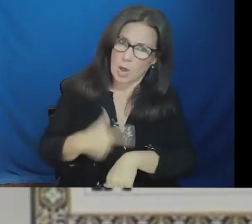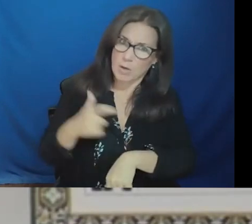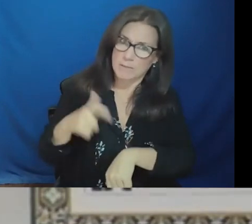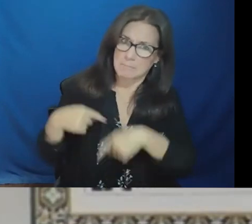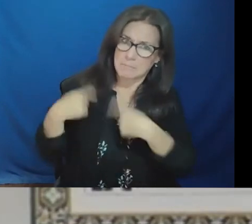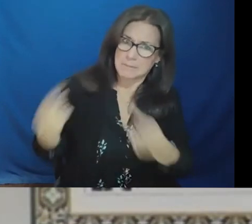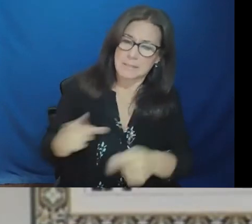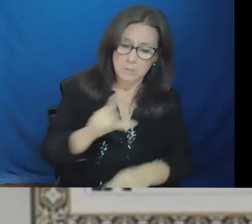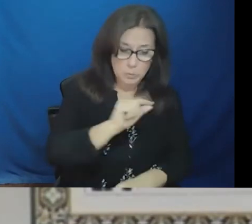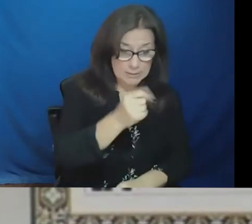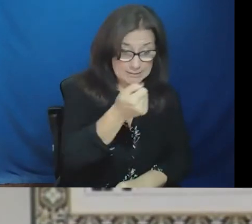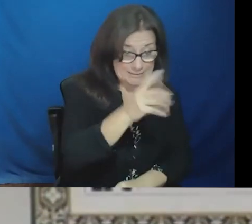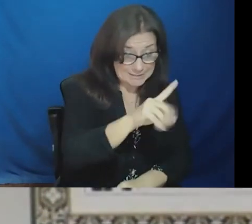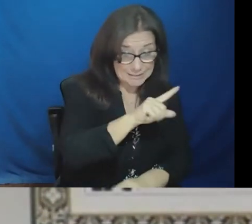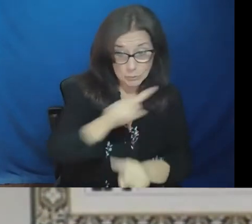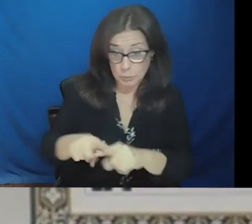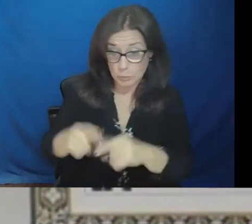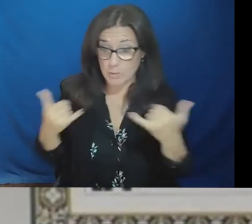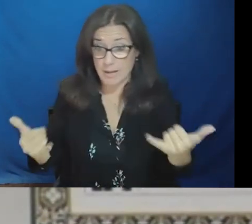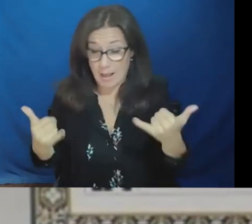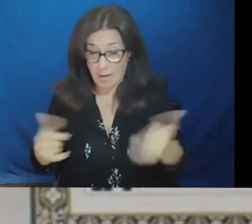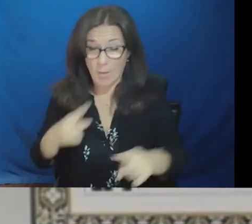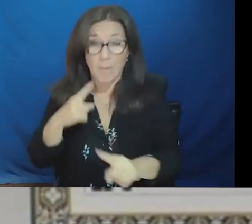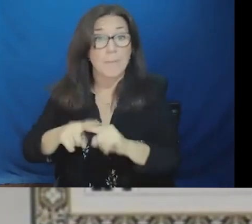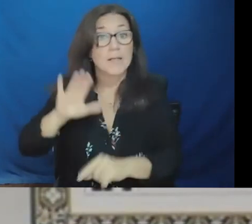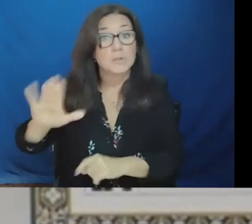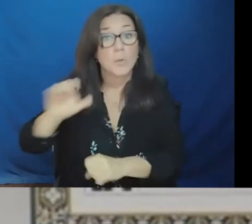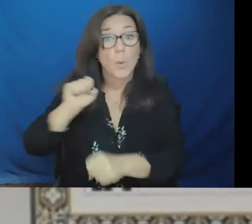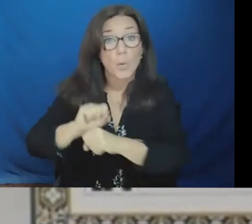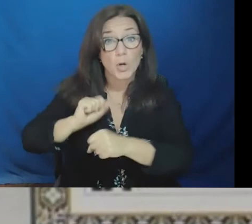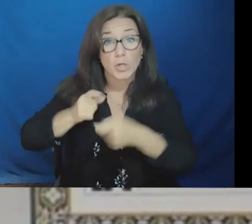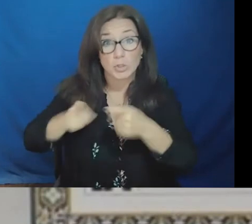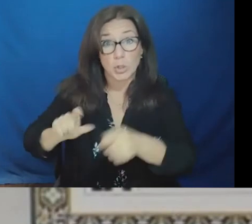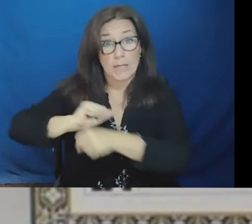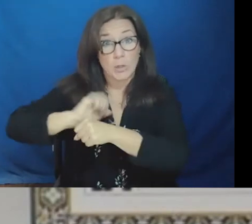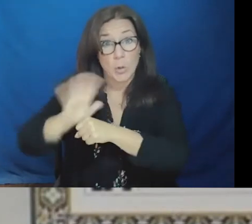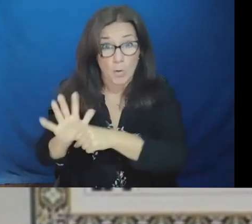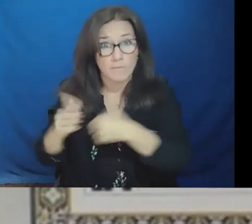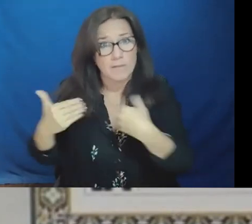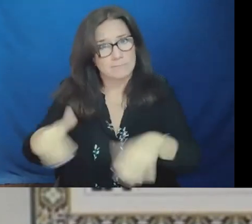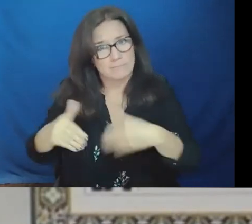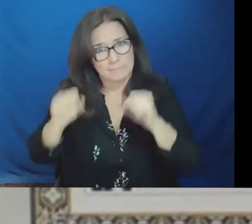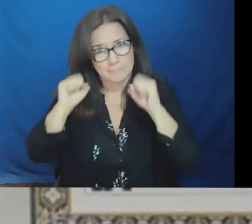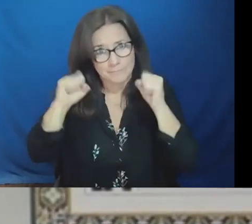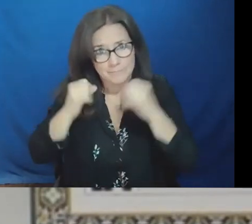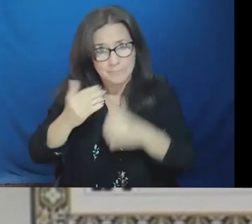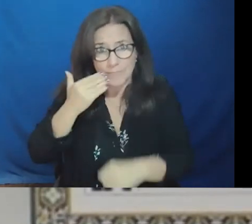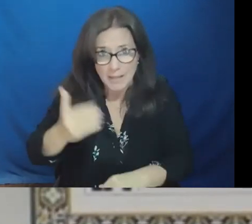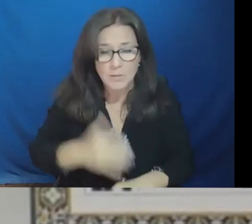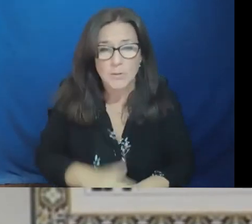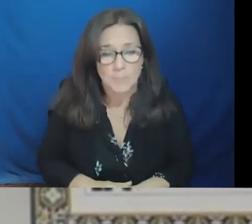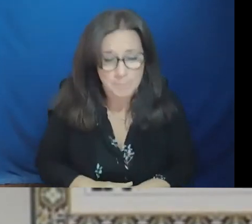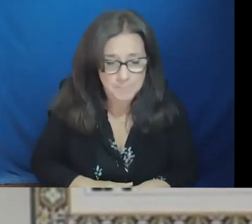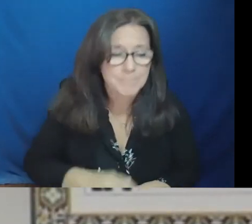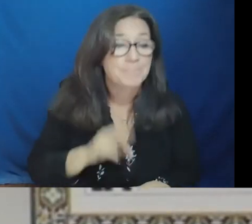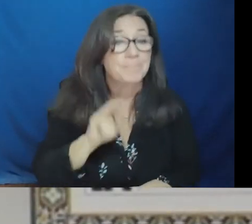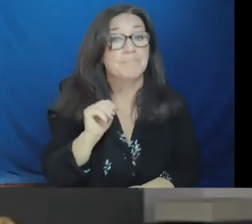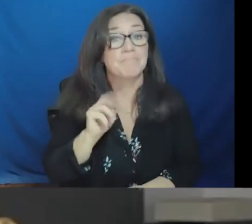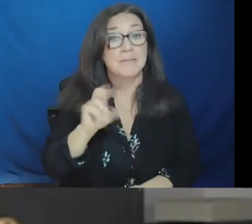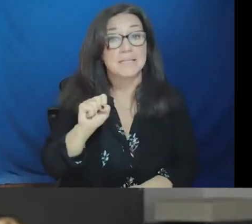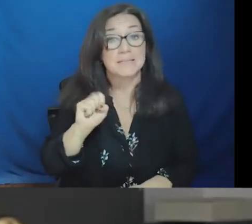work during the COVID time. So thank you. Ms. Capps. I'd like to echo that about this last